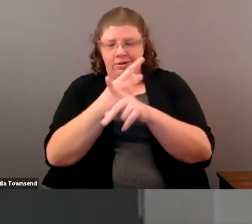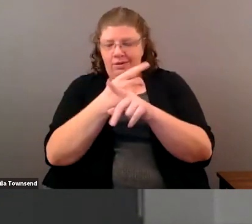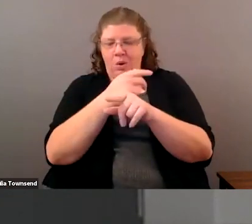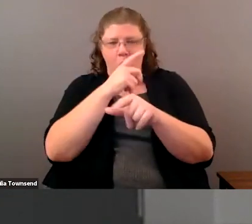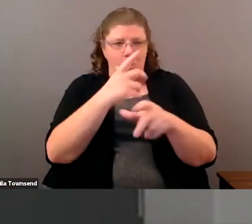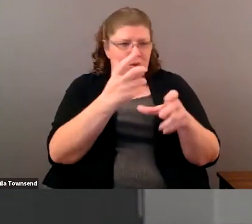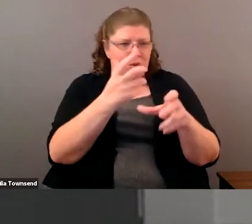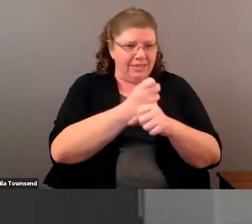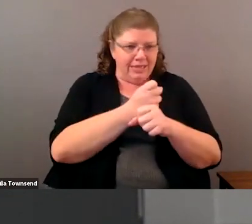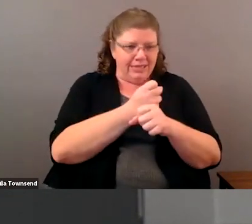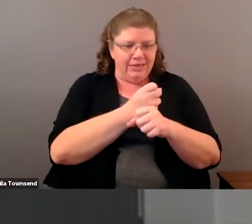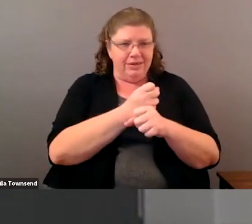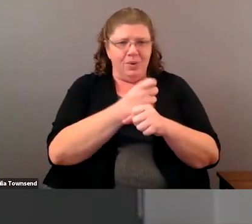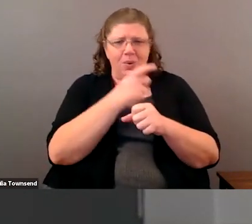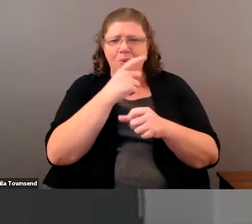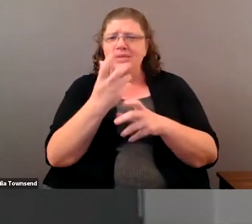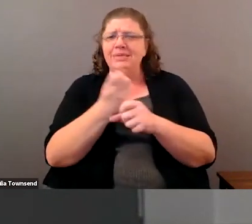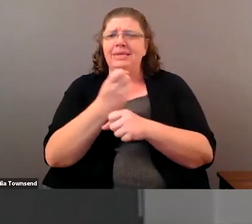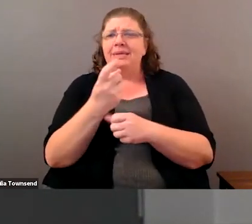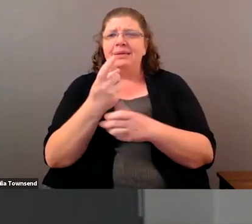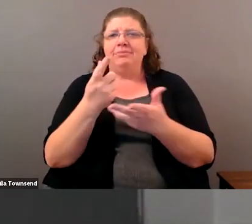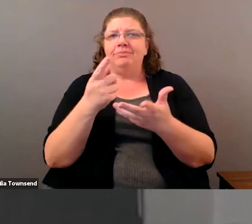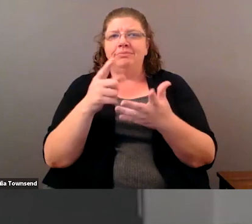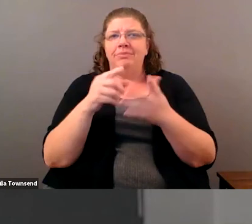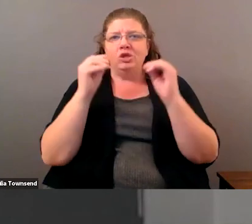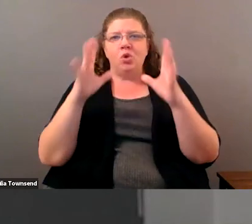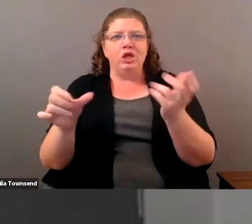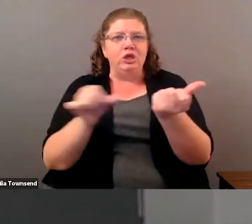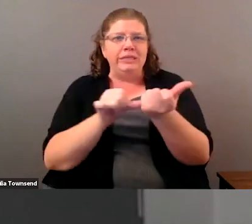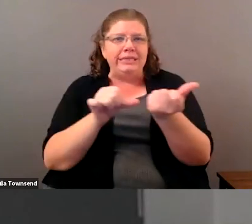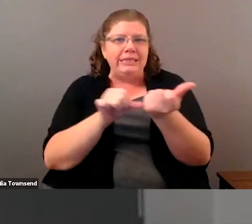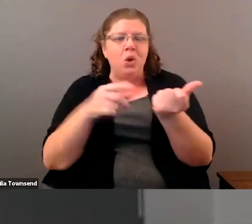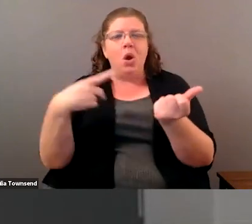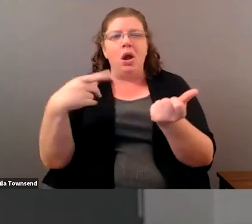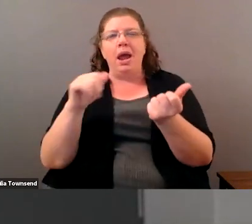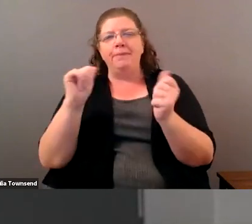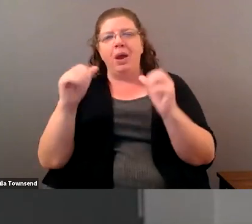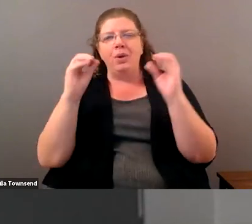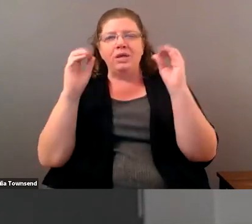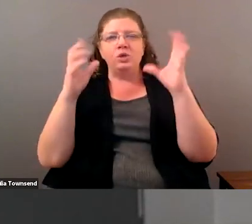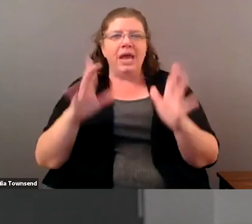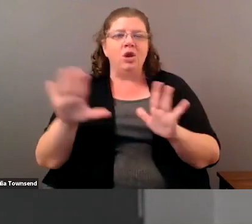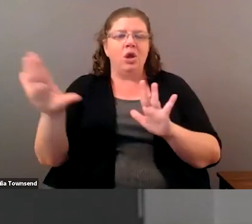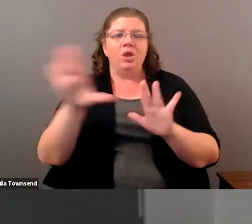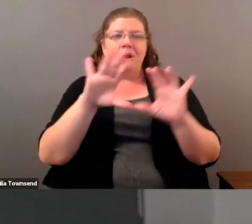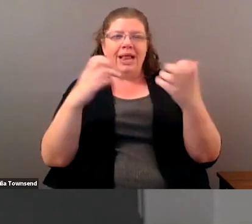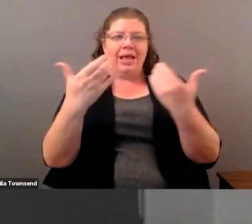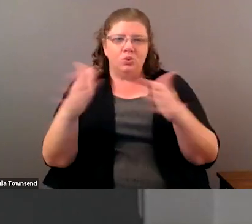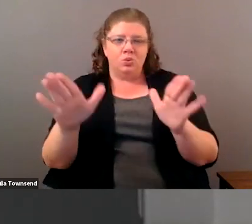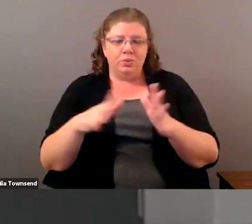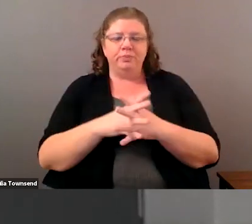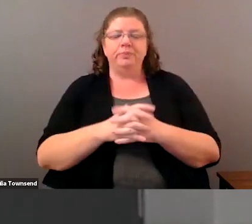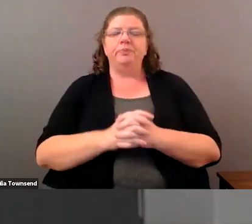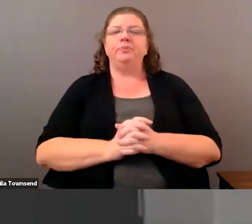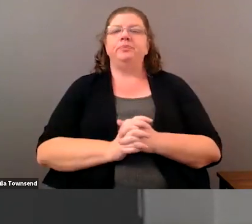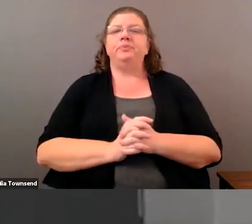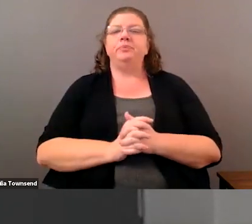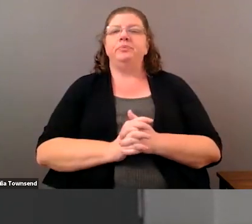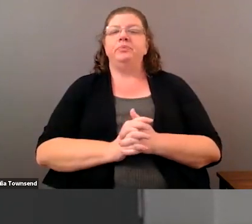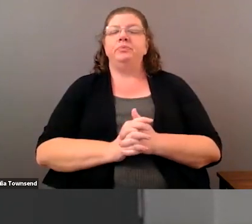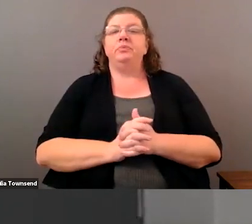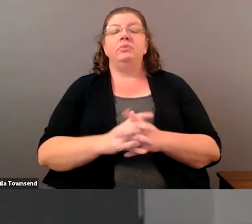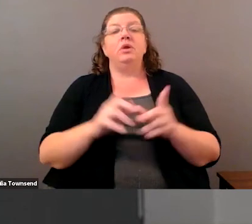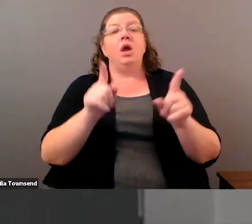getting an instructional assistant or a paraeducator in their classroom. And then also I see that you